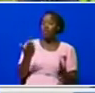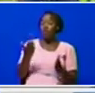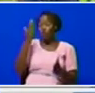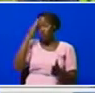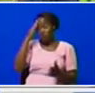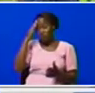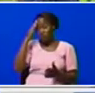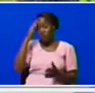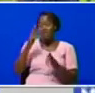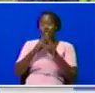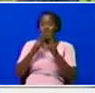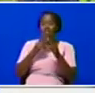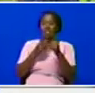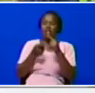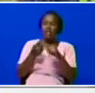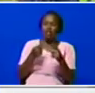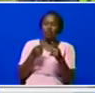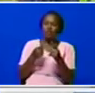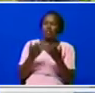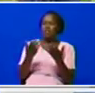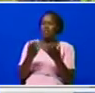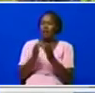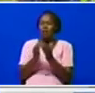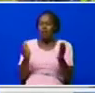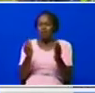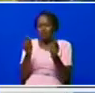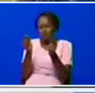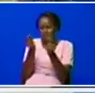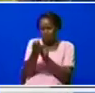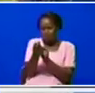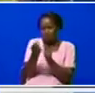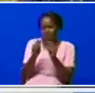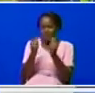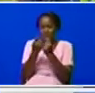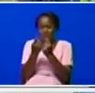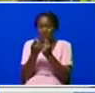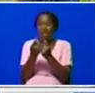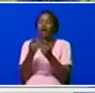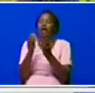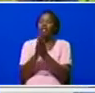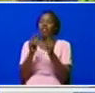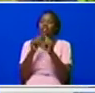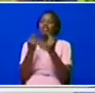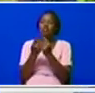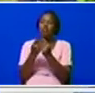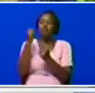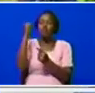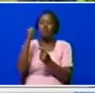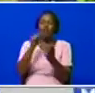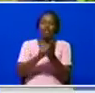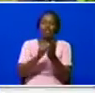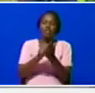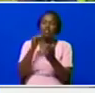that the results are coming in dribs and drabs, but the teams of observers here, political party agents, IEBC